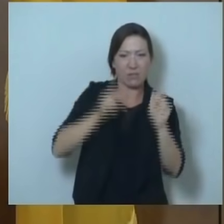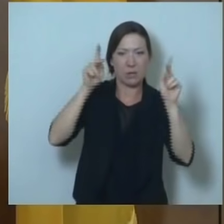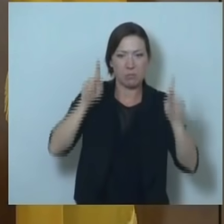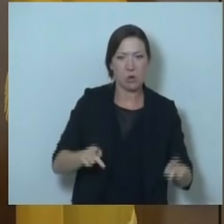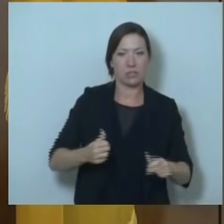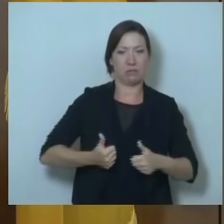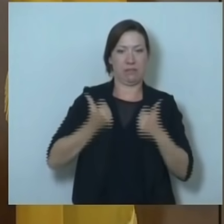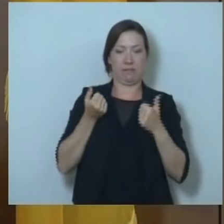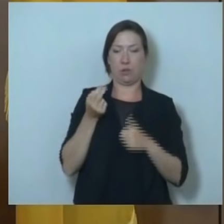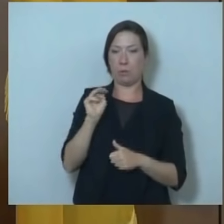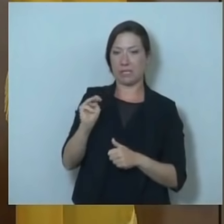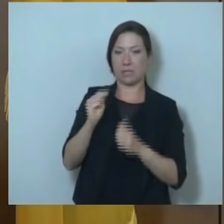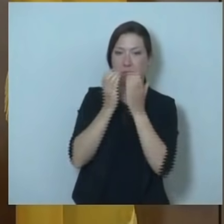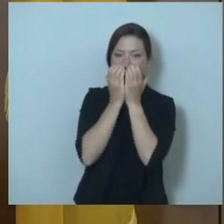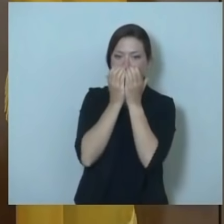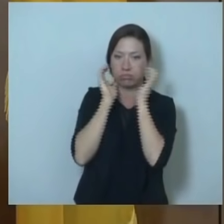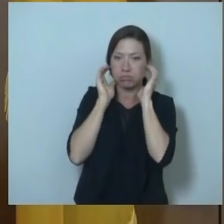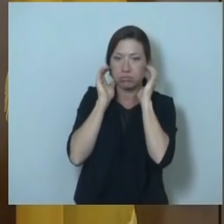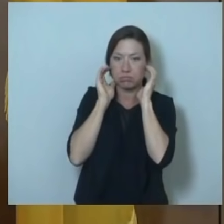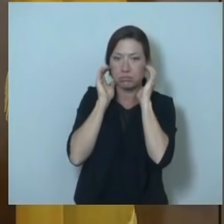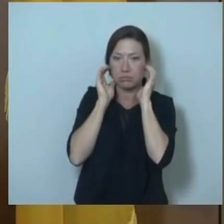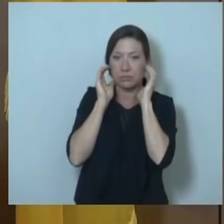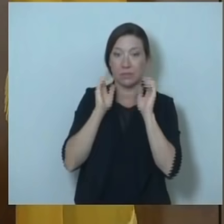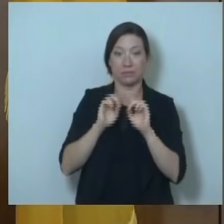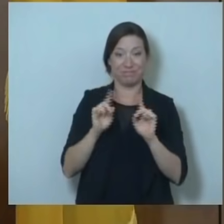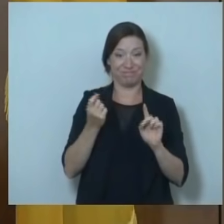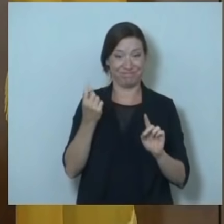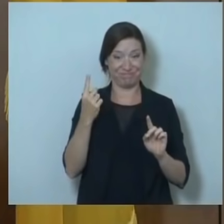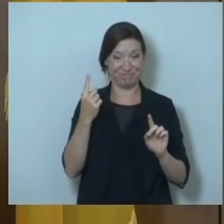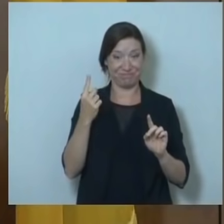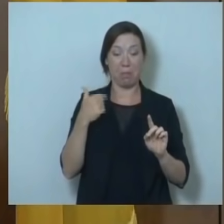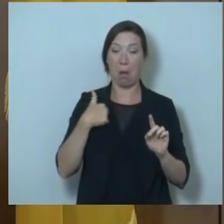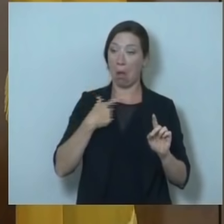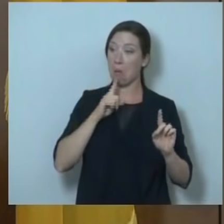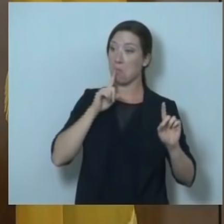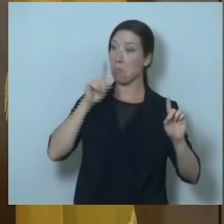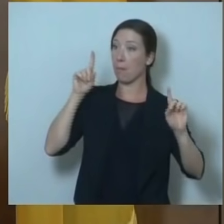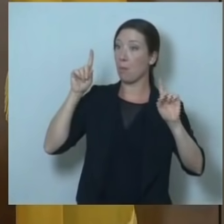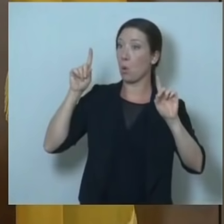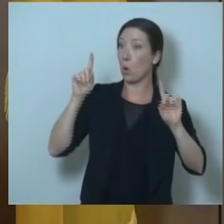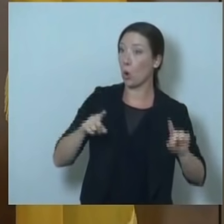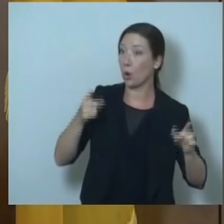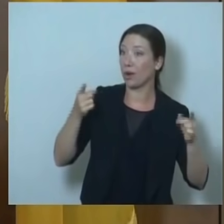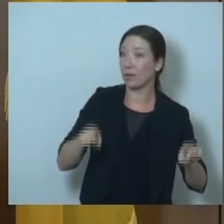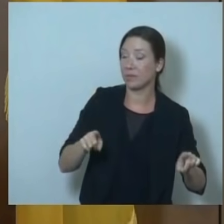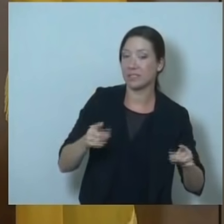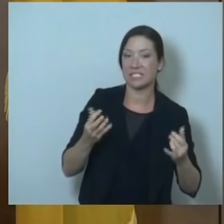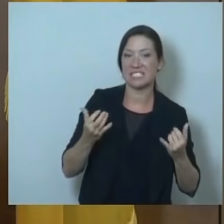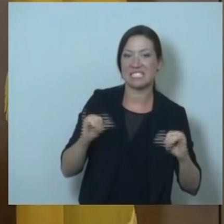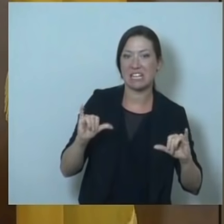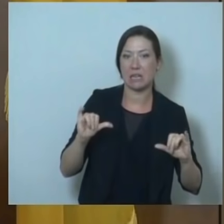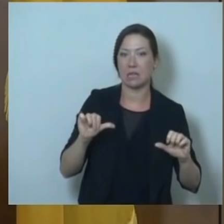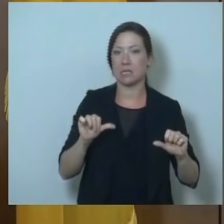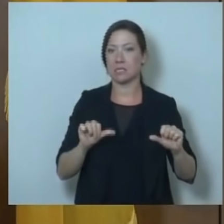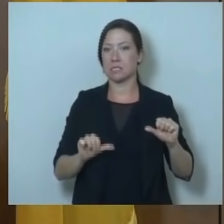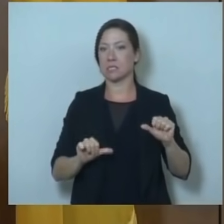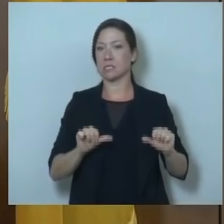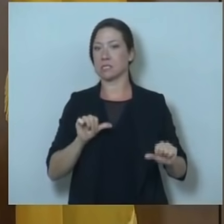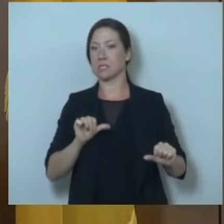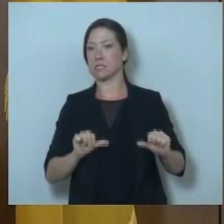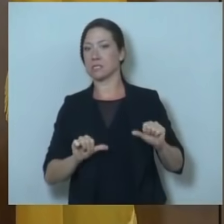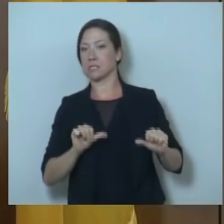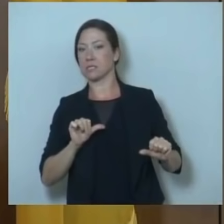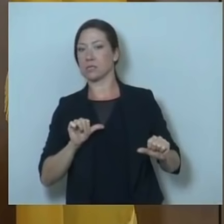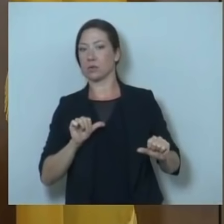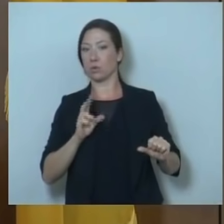whether or not the challenges that will come, that I win that, is still a little unknown as you look at what's occurring